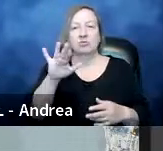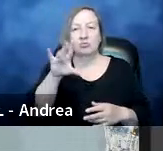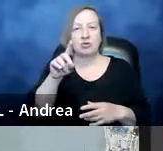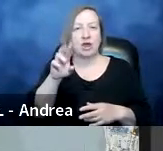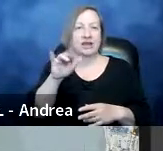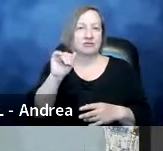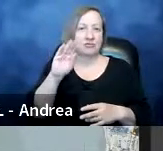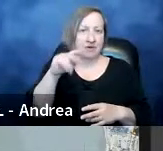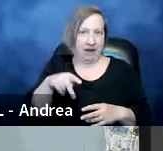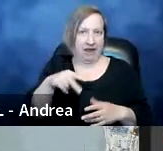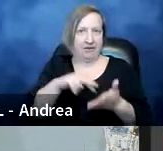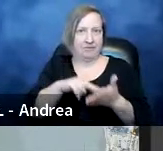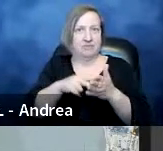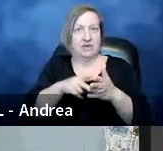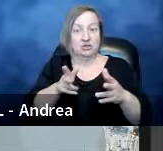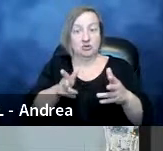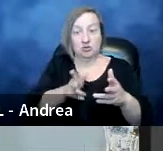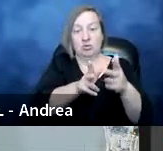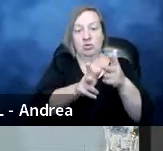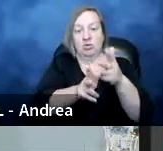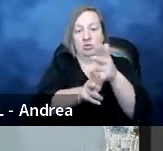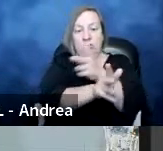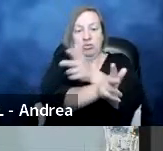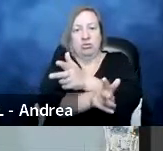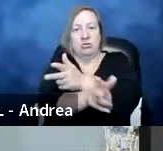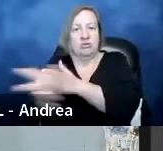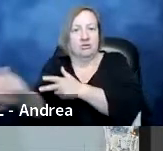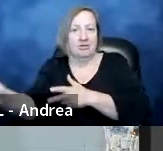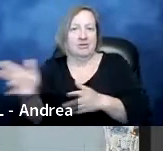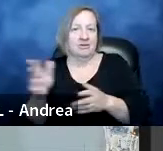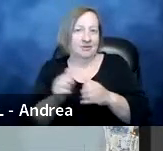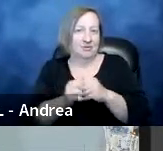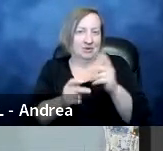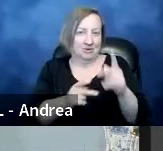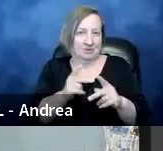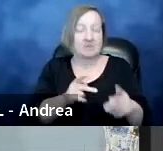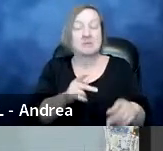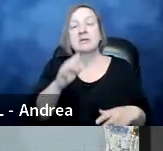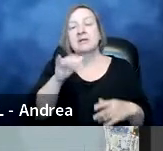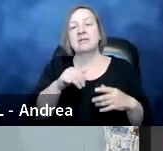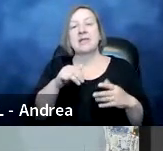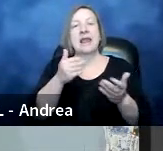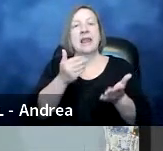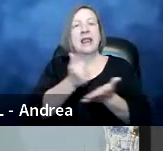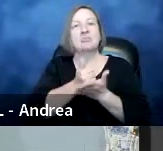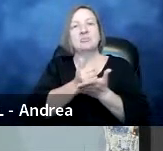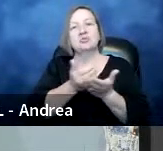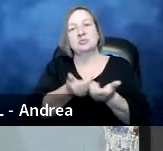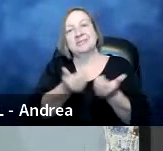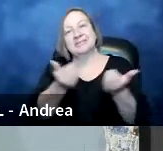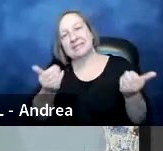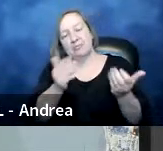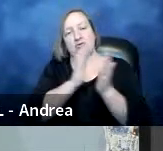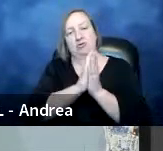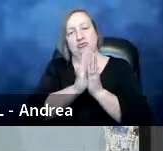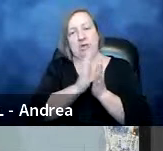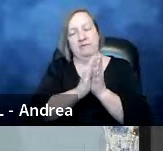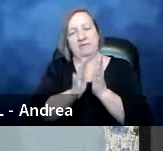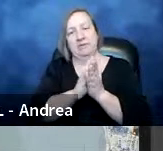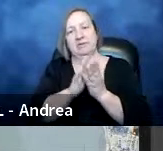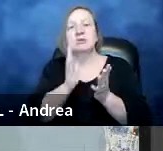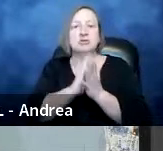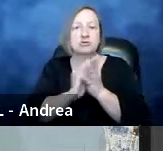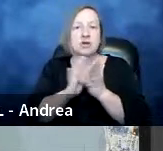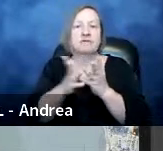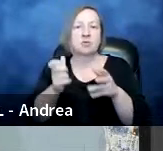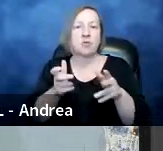off at the Denver Victory interchange. So that braiding helps separate traffic that wants to go that wants